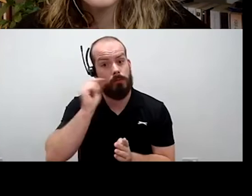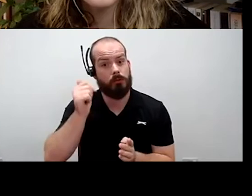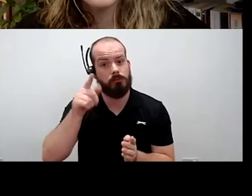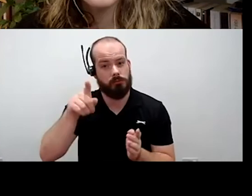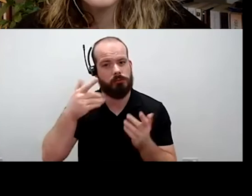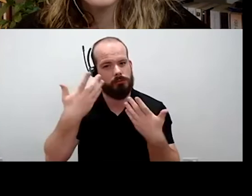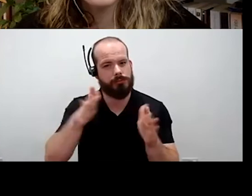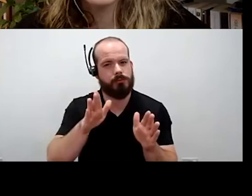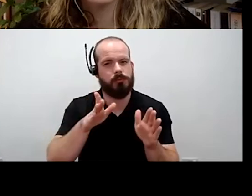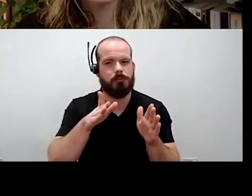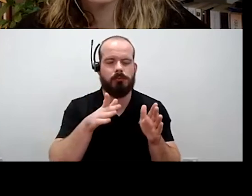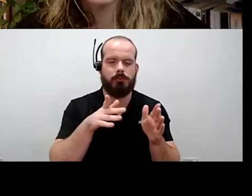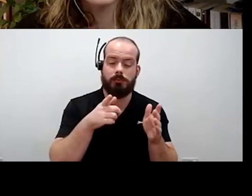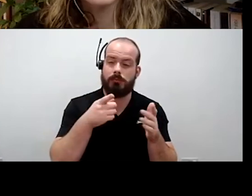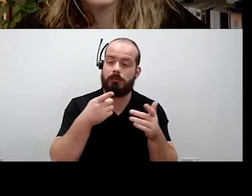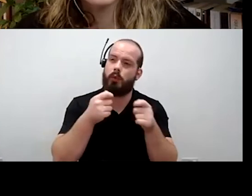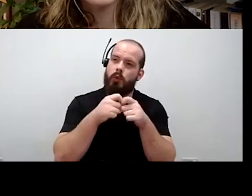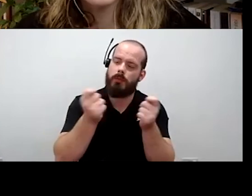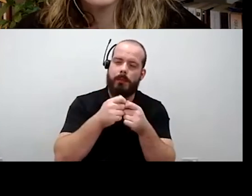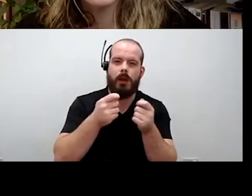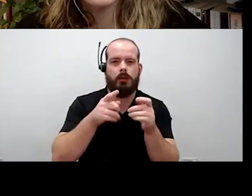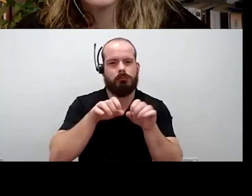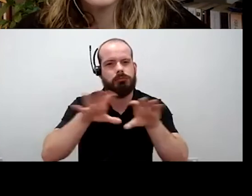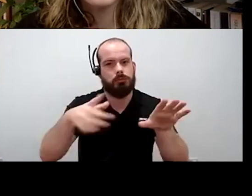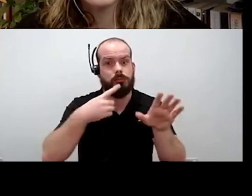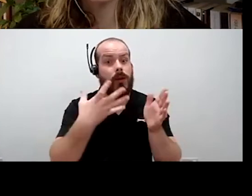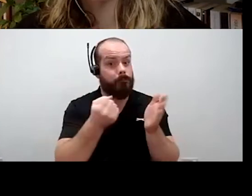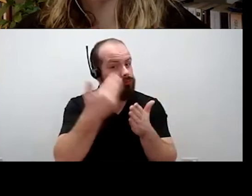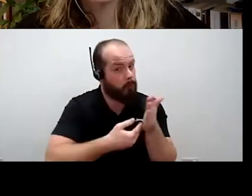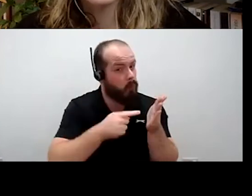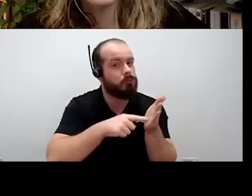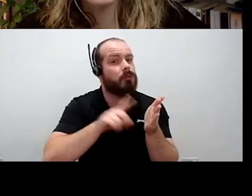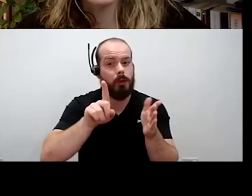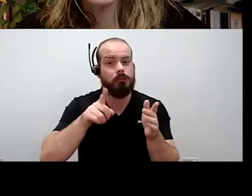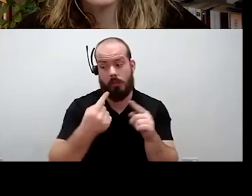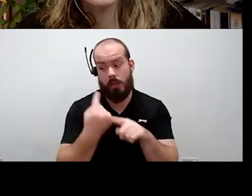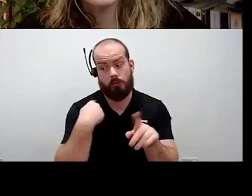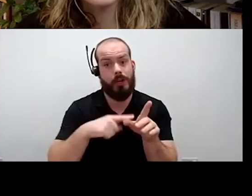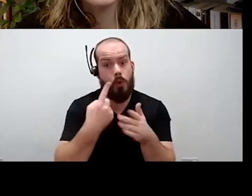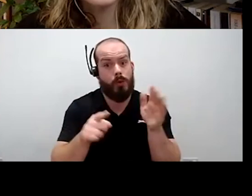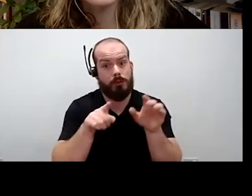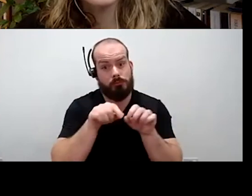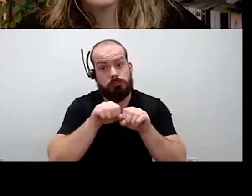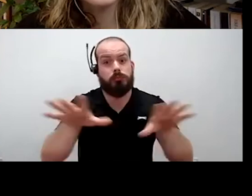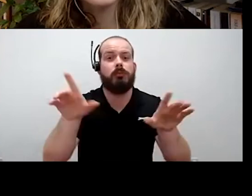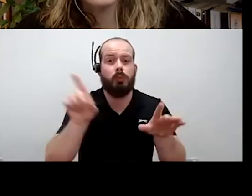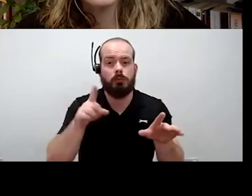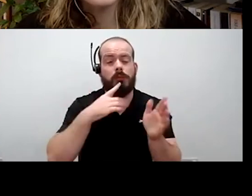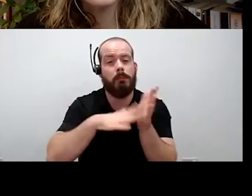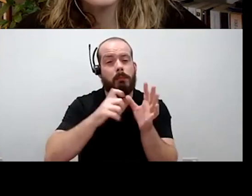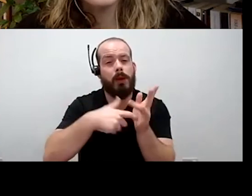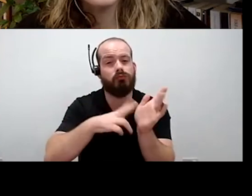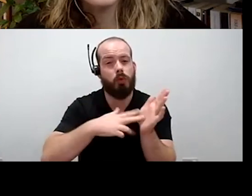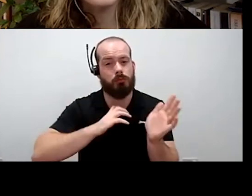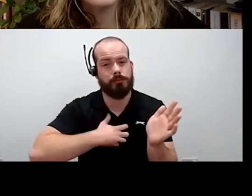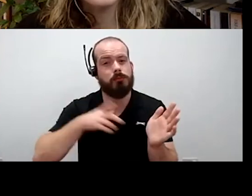were reported in the press as existing, but they never came out until December last year, when Macron said, very high profile, without civil